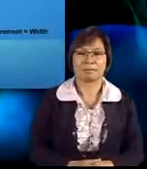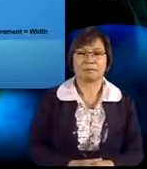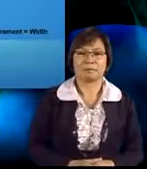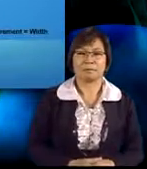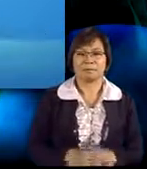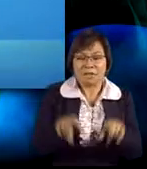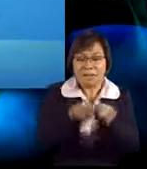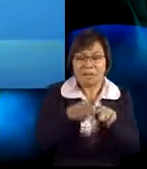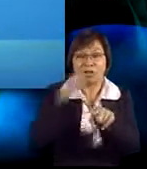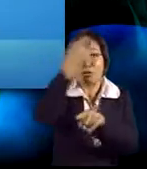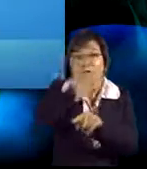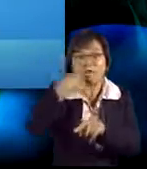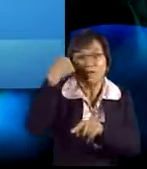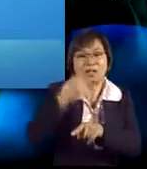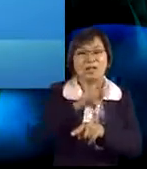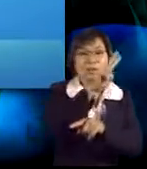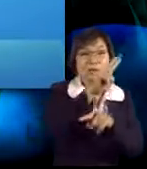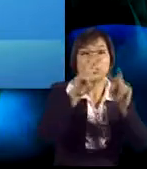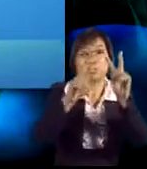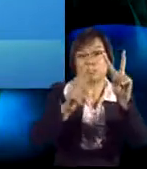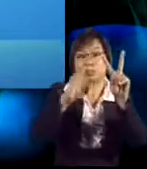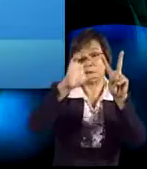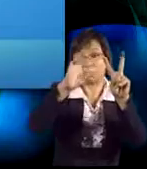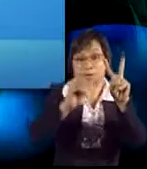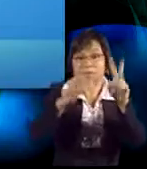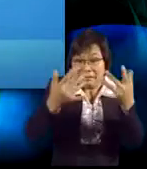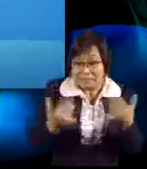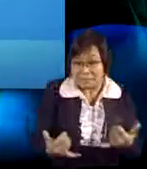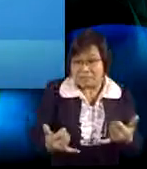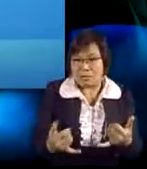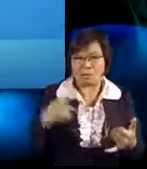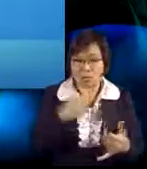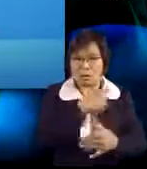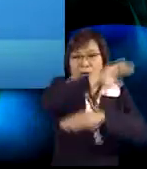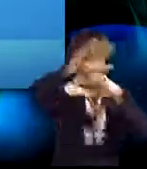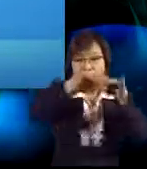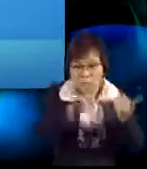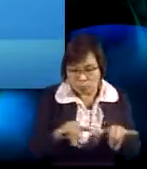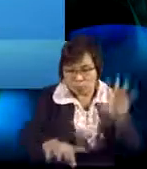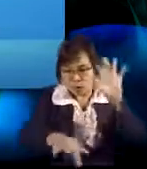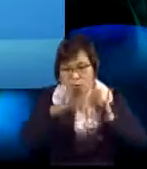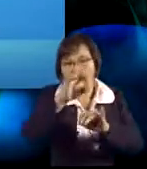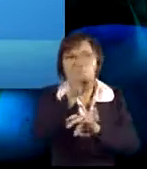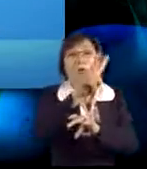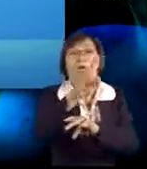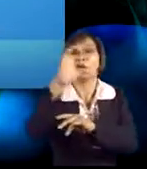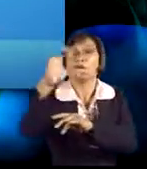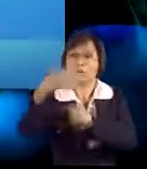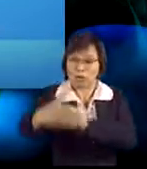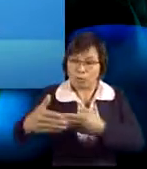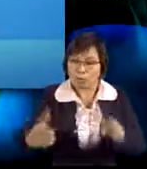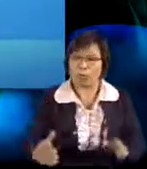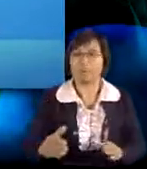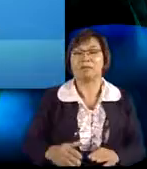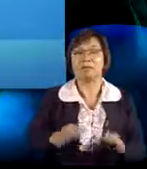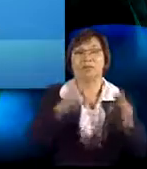The equal faces are 2 centimeters. Now, we have all the measurements to find the volume of cuboid Q.